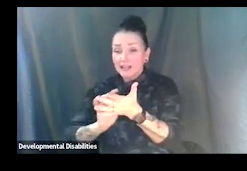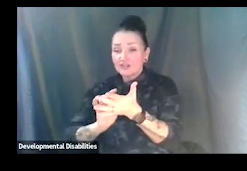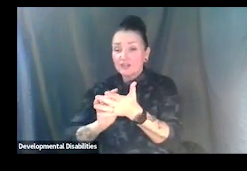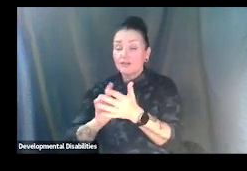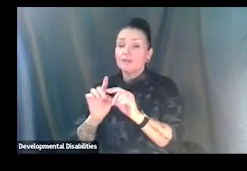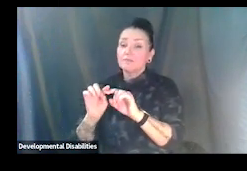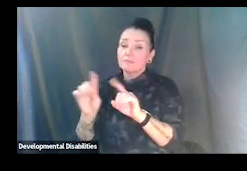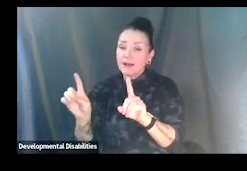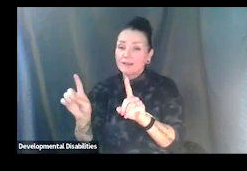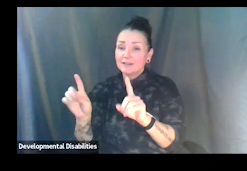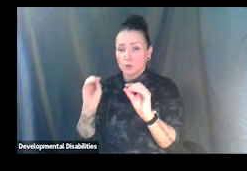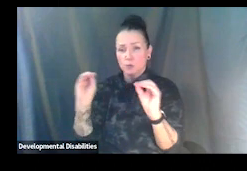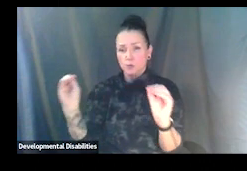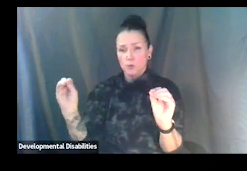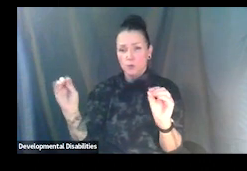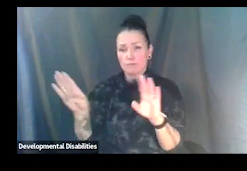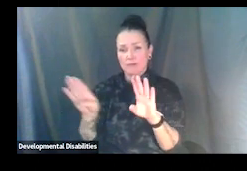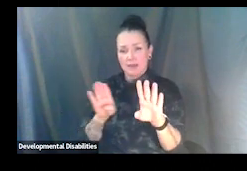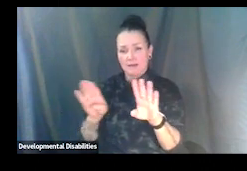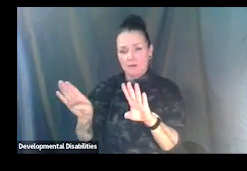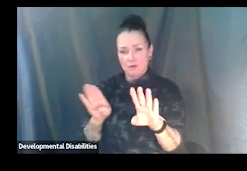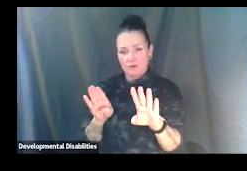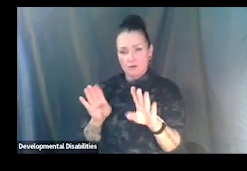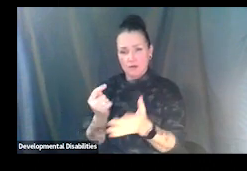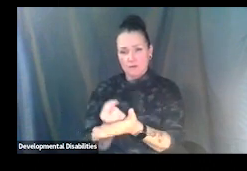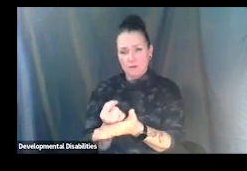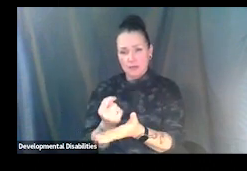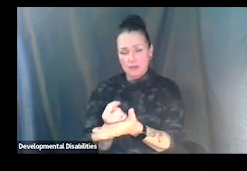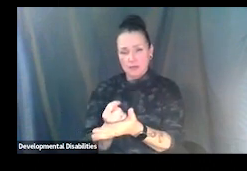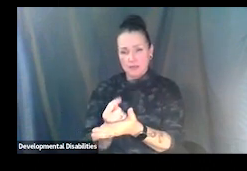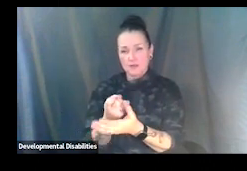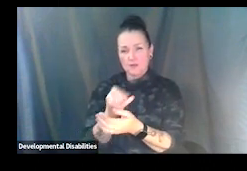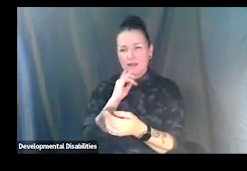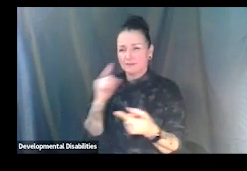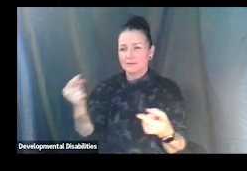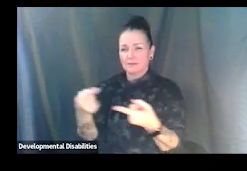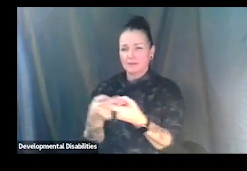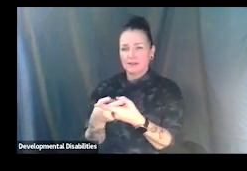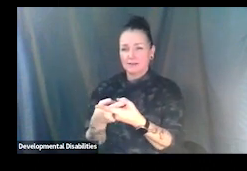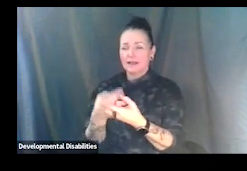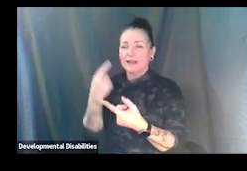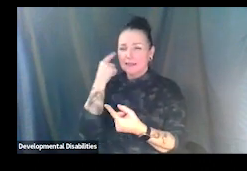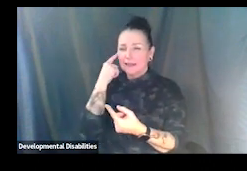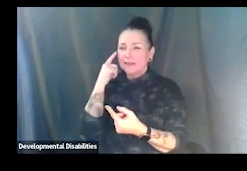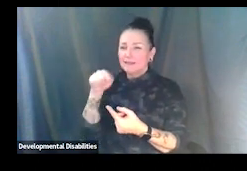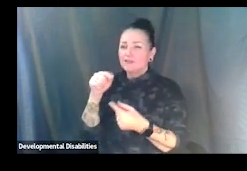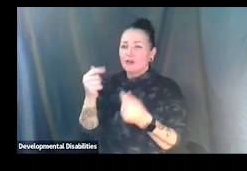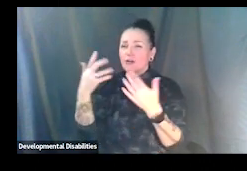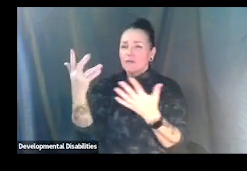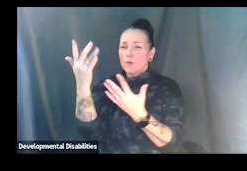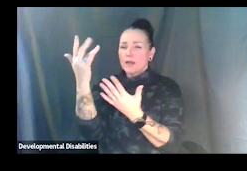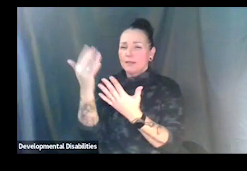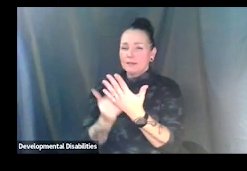but there are long waiting lists, which make them difficult and create for some ethical problems at times, I think.